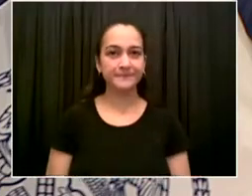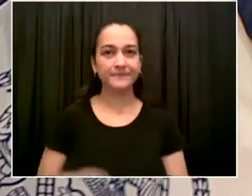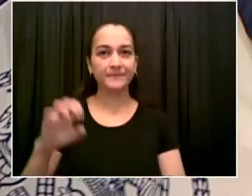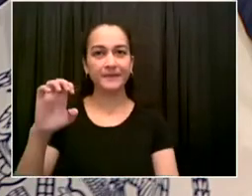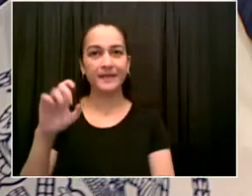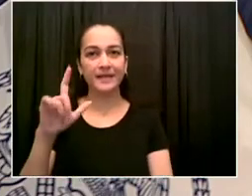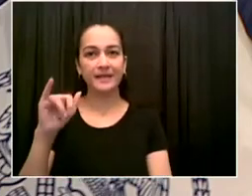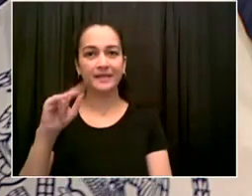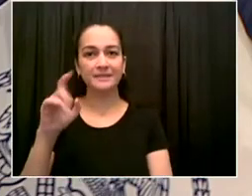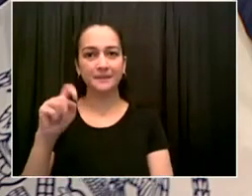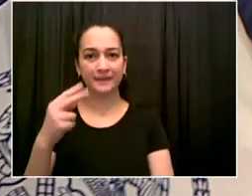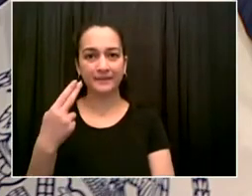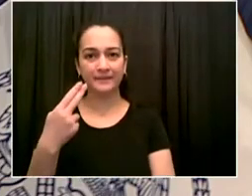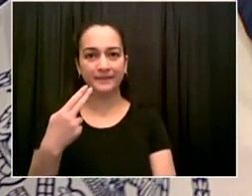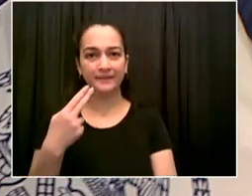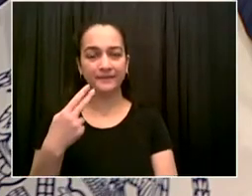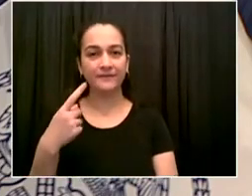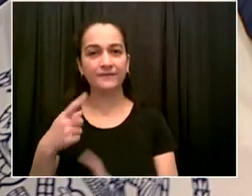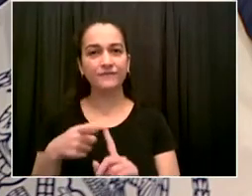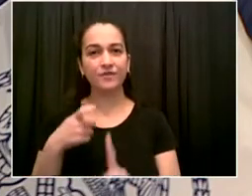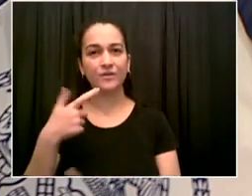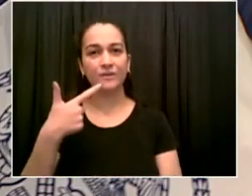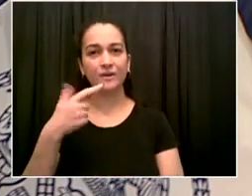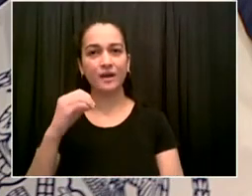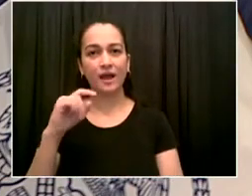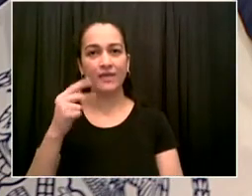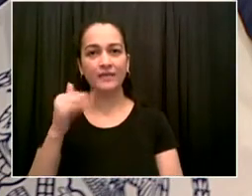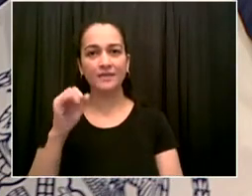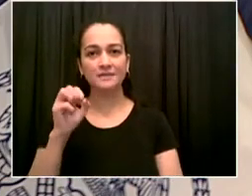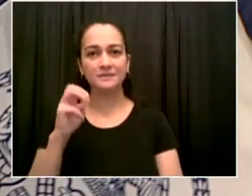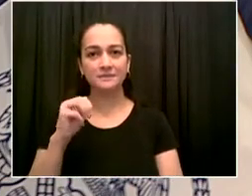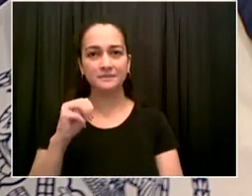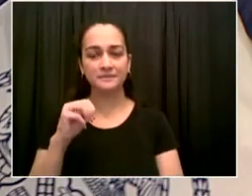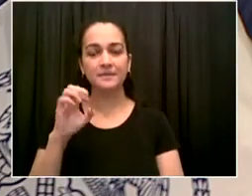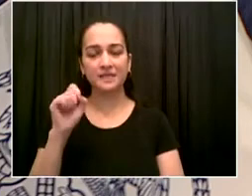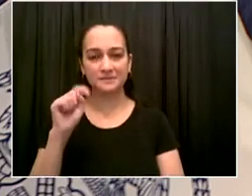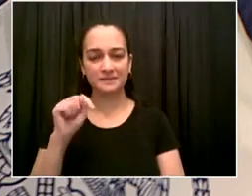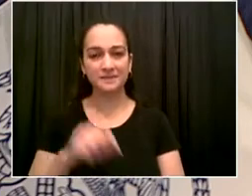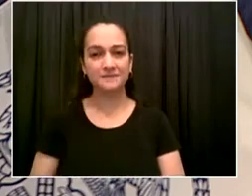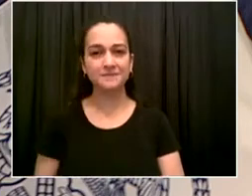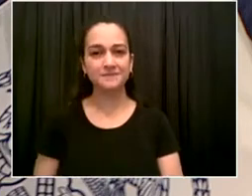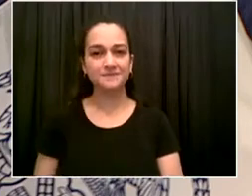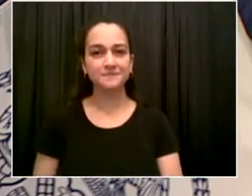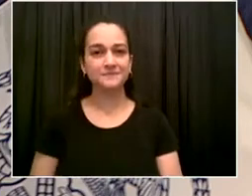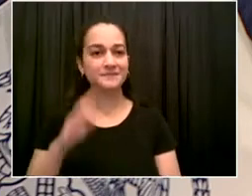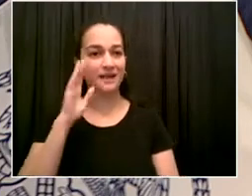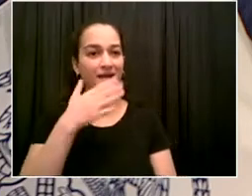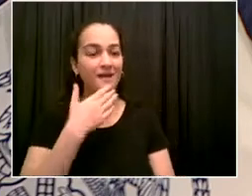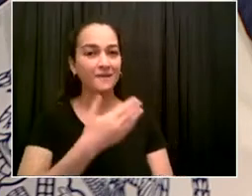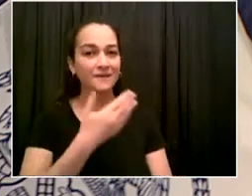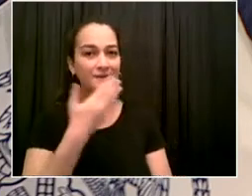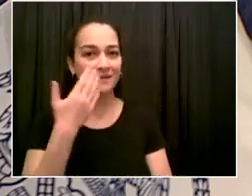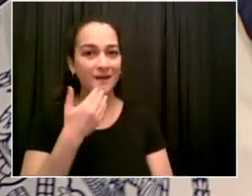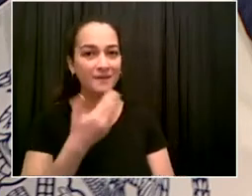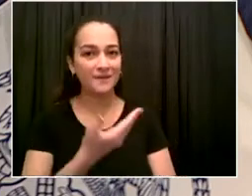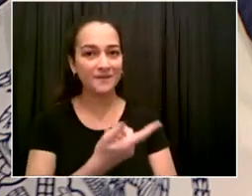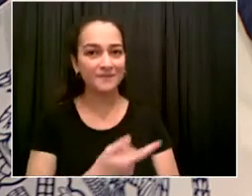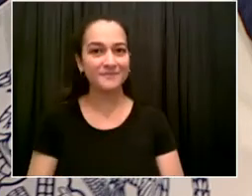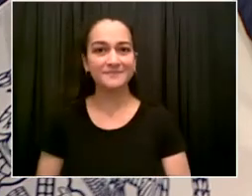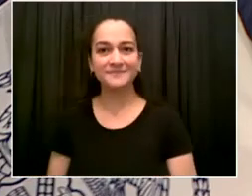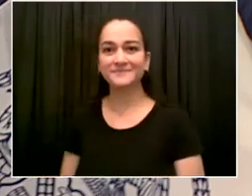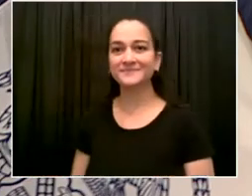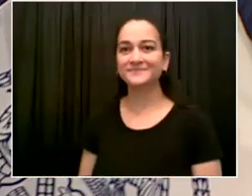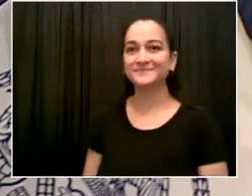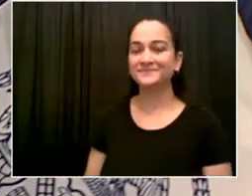Hi, Mayor de Blasio. Hey, Elizabeth, how you been? I'm good. I wanted to follow up on Marla's